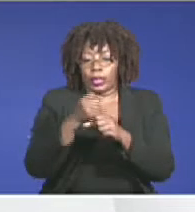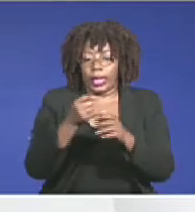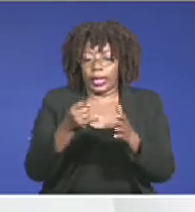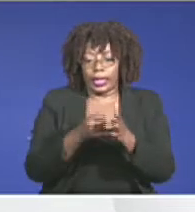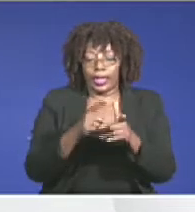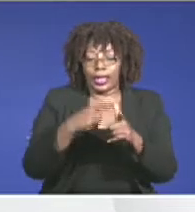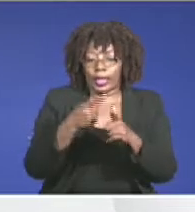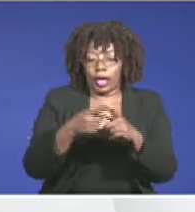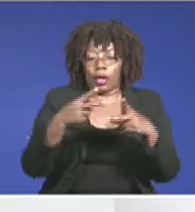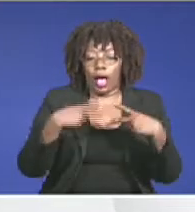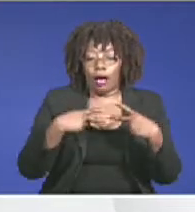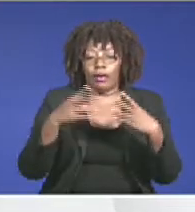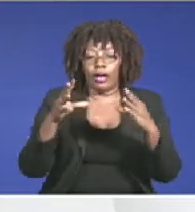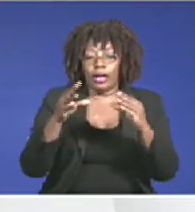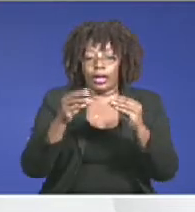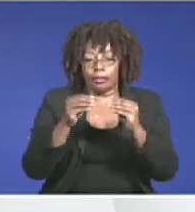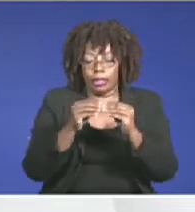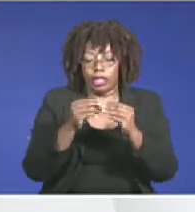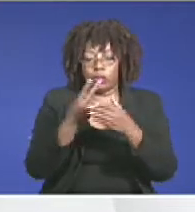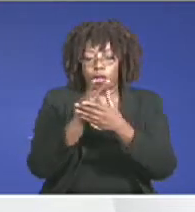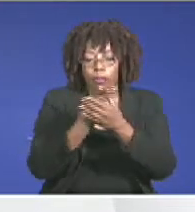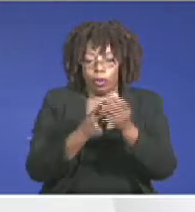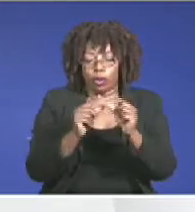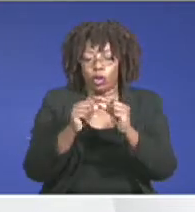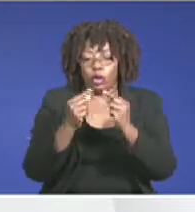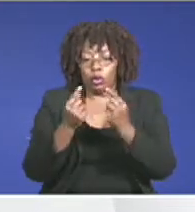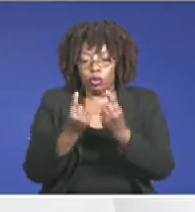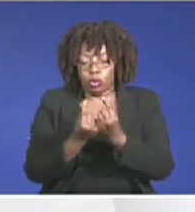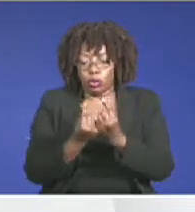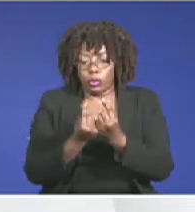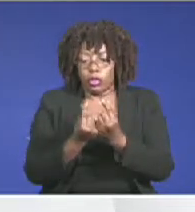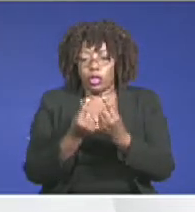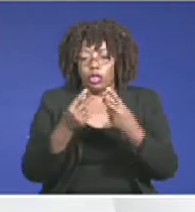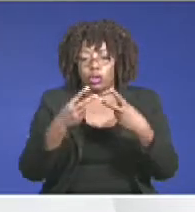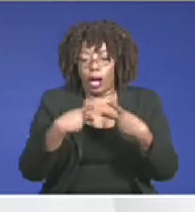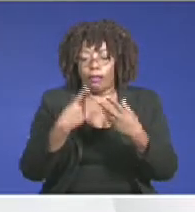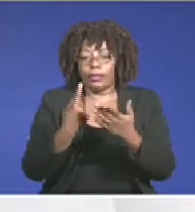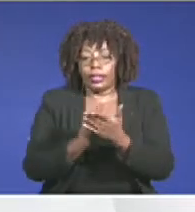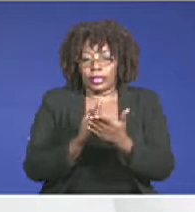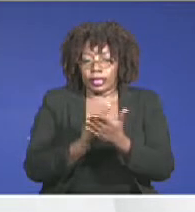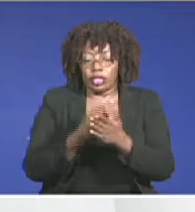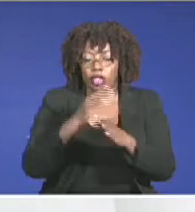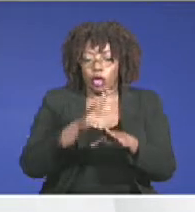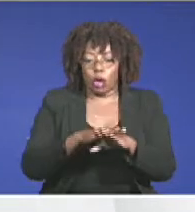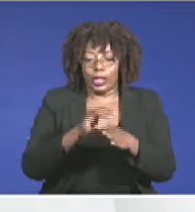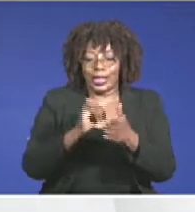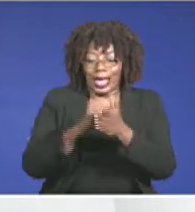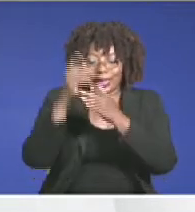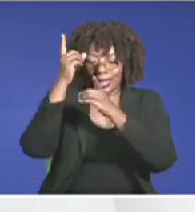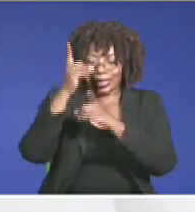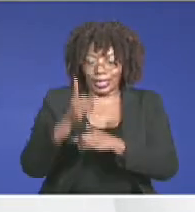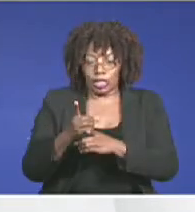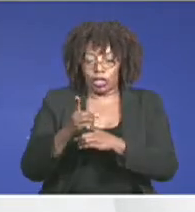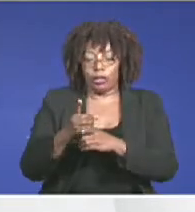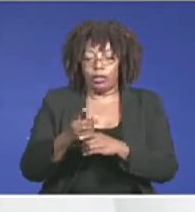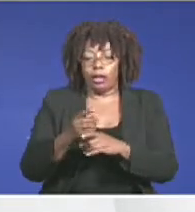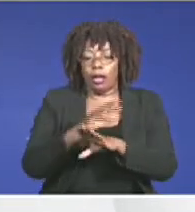have a meeting with both umbrella groups to have a discussion about the ruling. But I do not want to